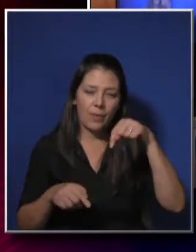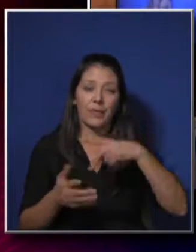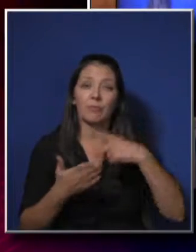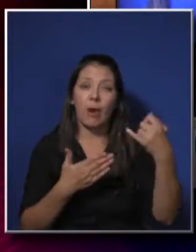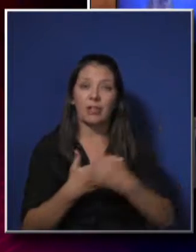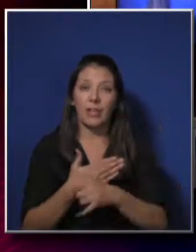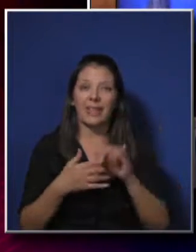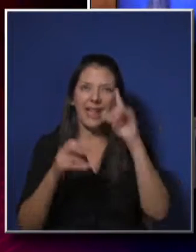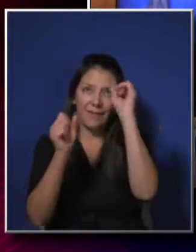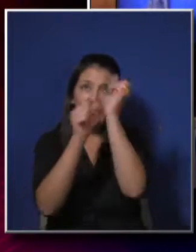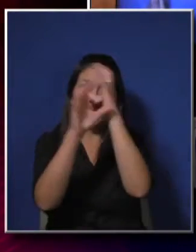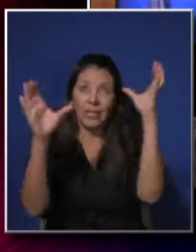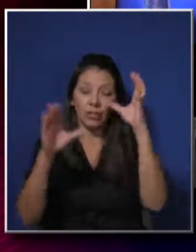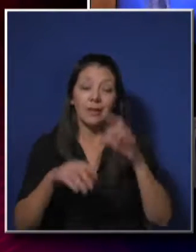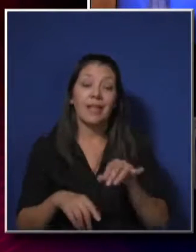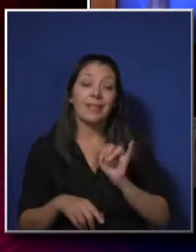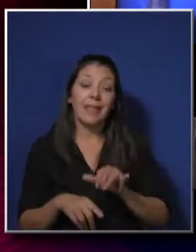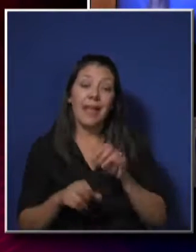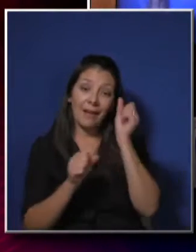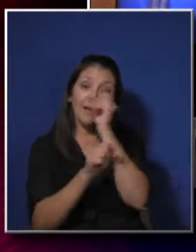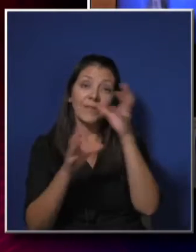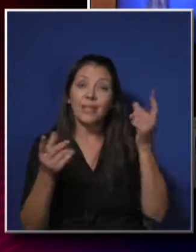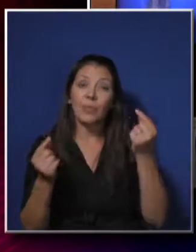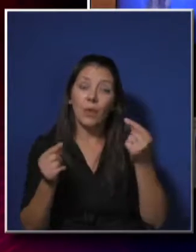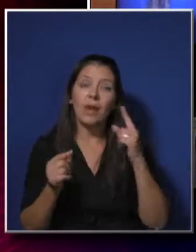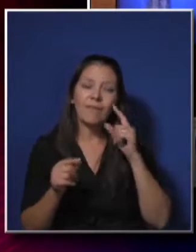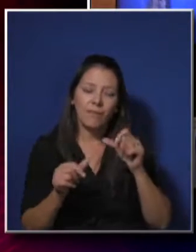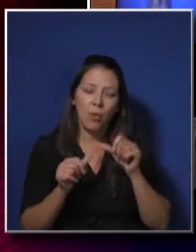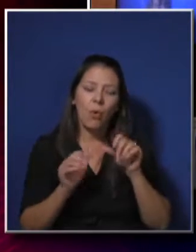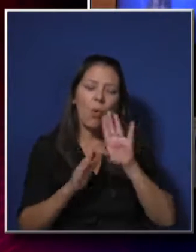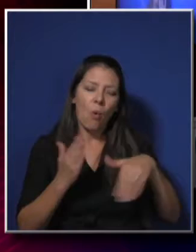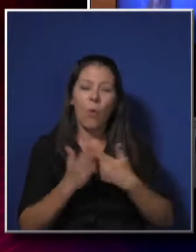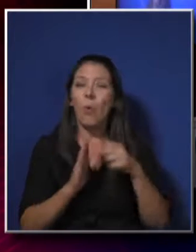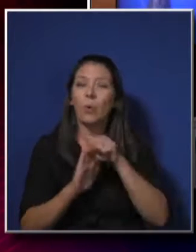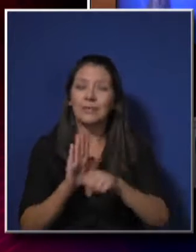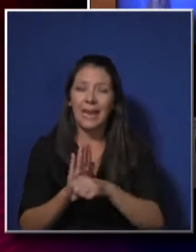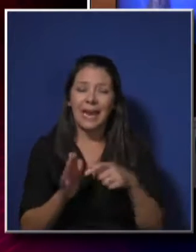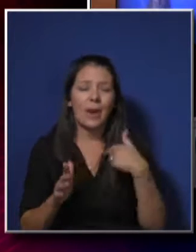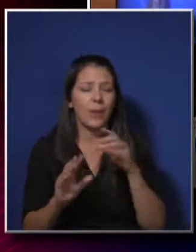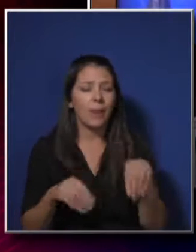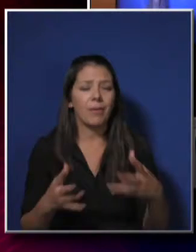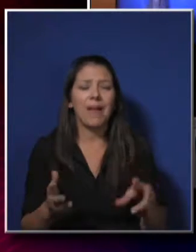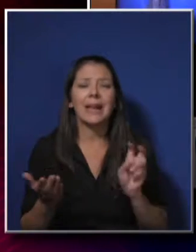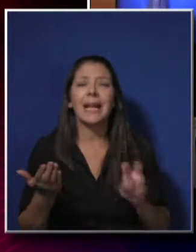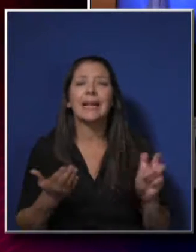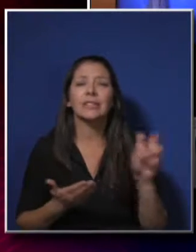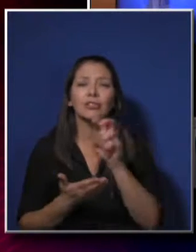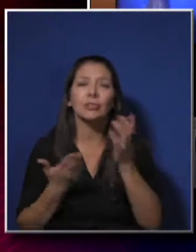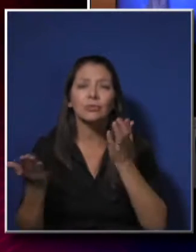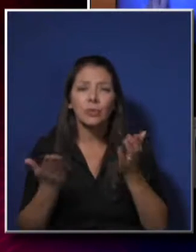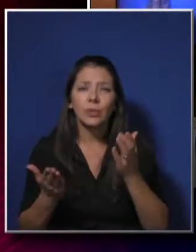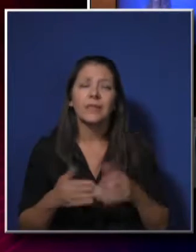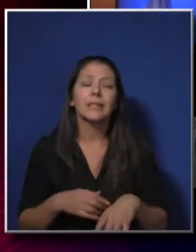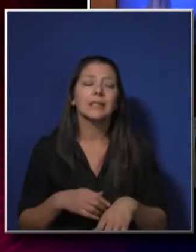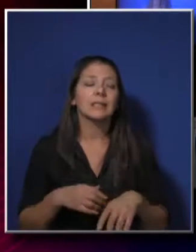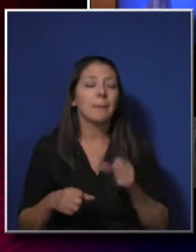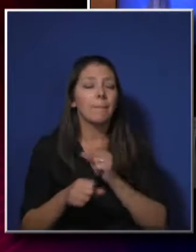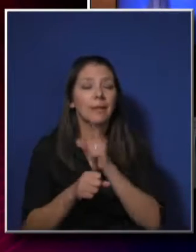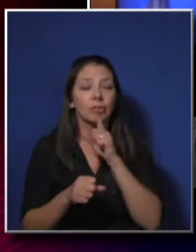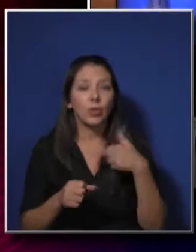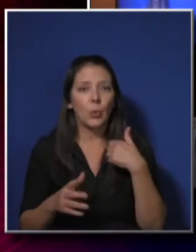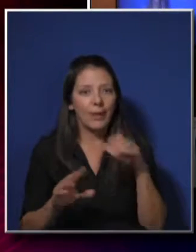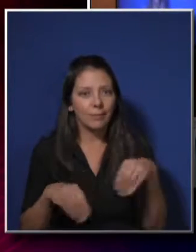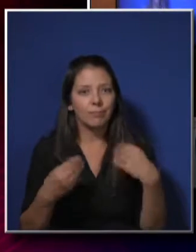Our vision is a statewide program providing itinerant services, promoting quality